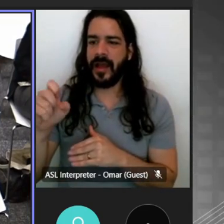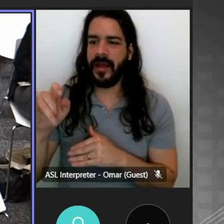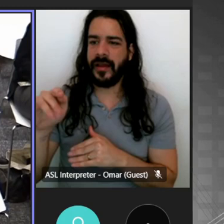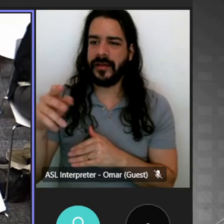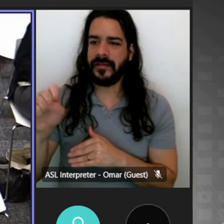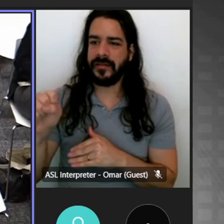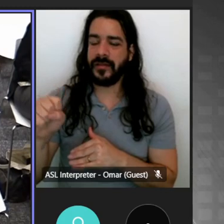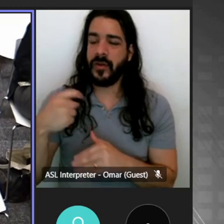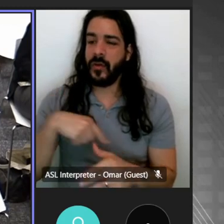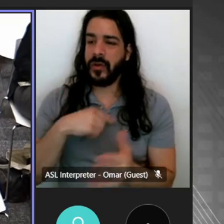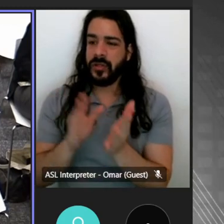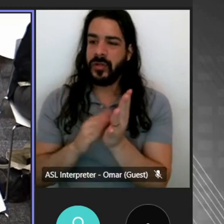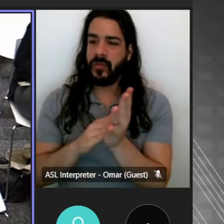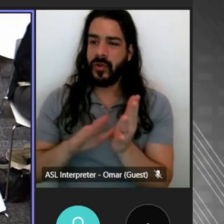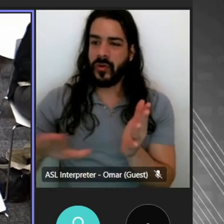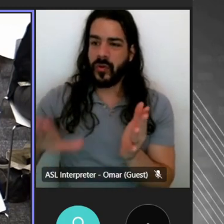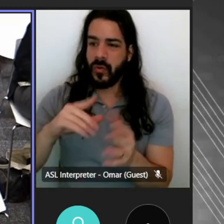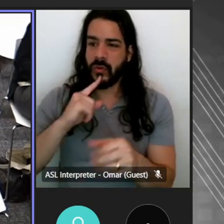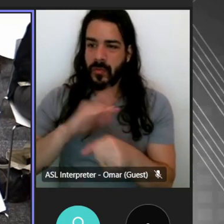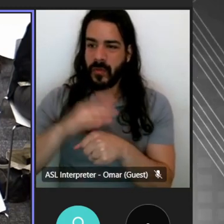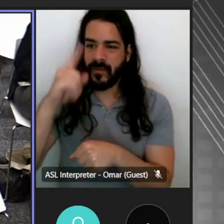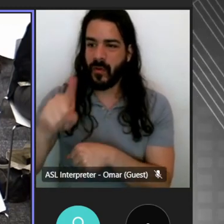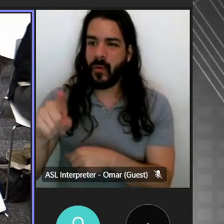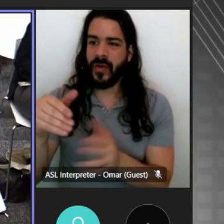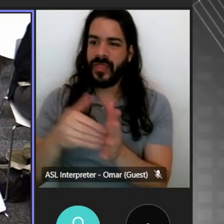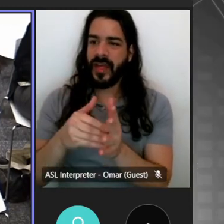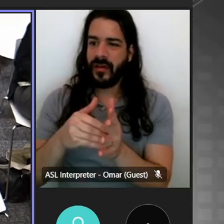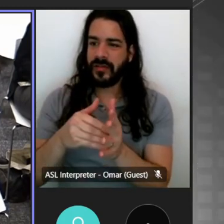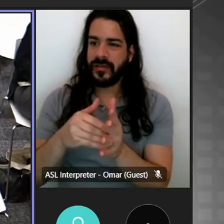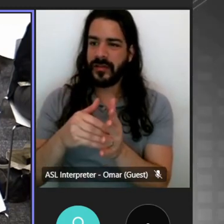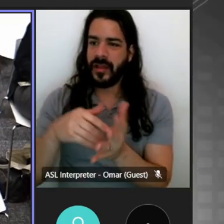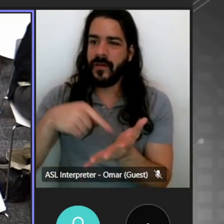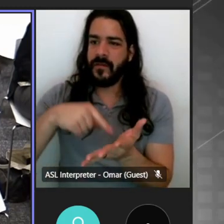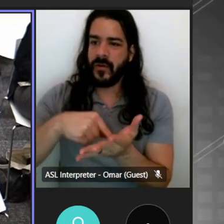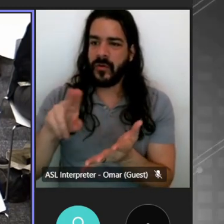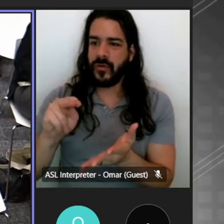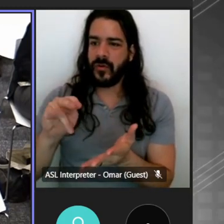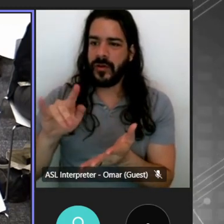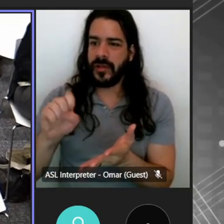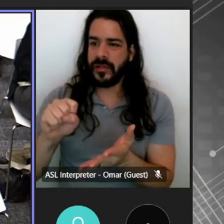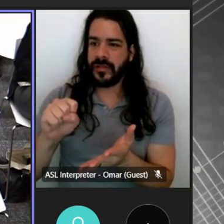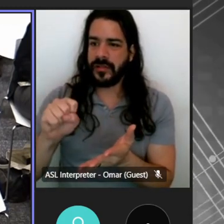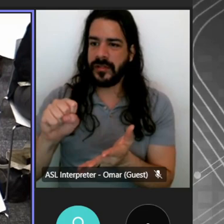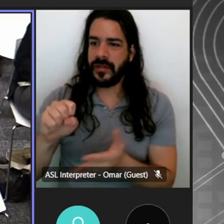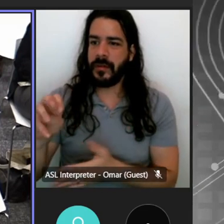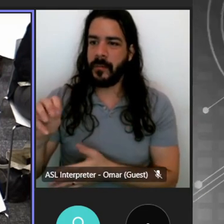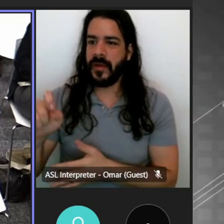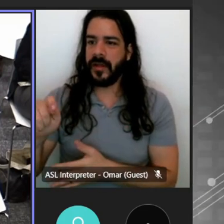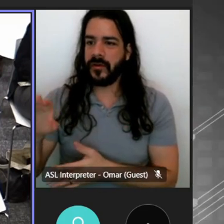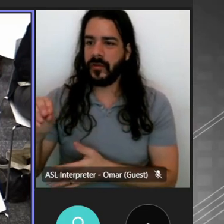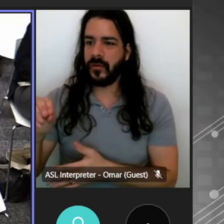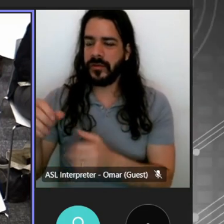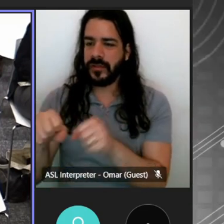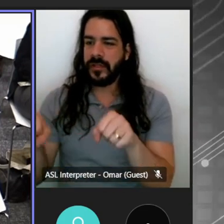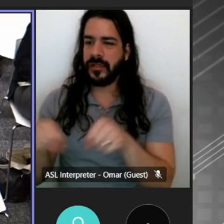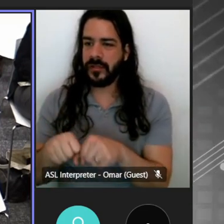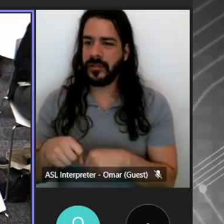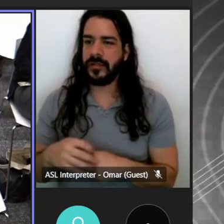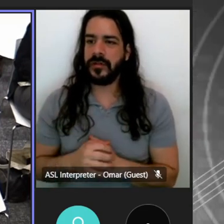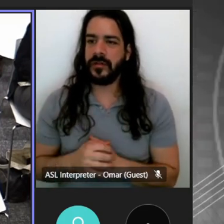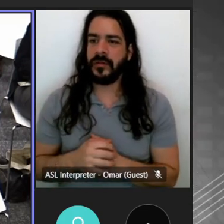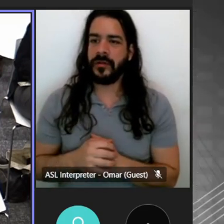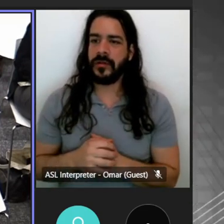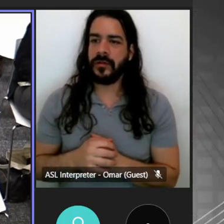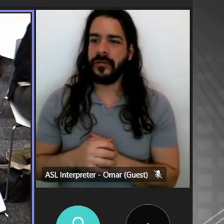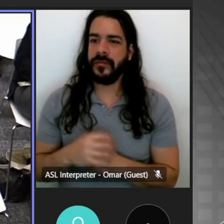celebrate WMATA's 2021 commitment to create 1,000 affordable units at metro stations, and we are heartened by the ending